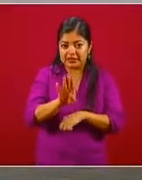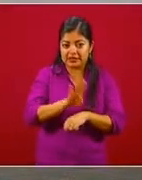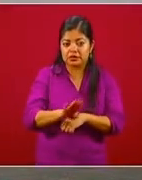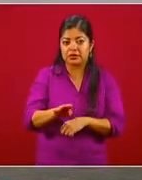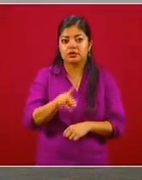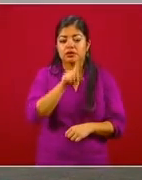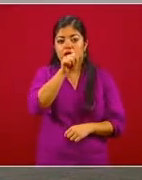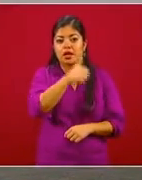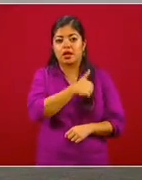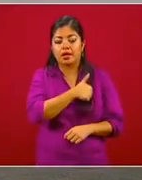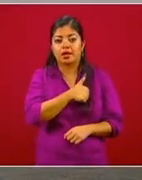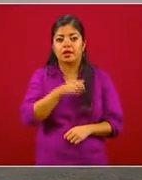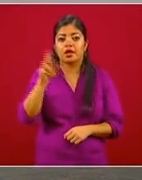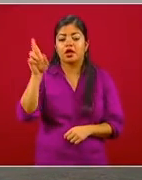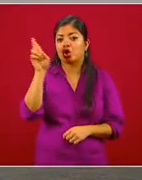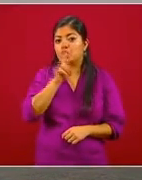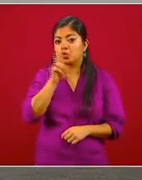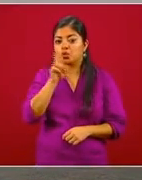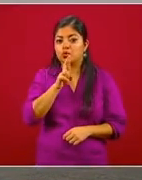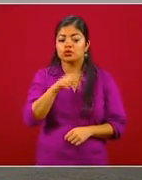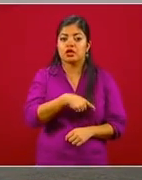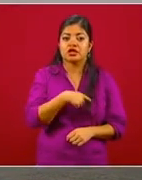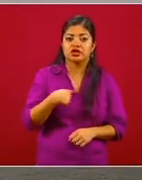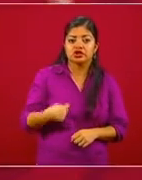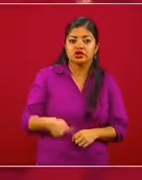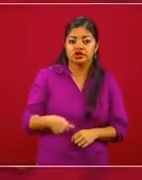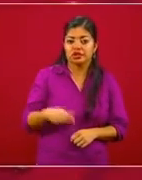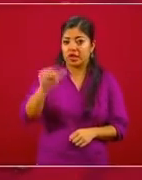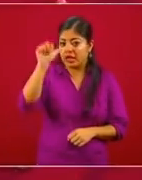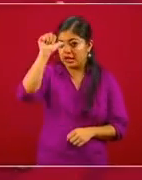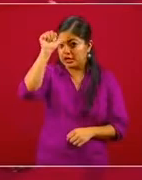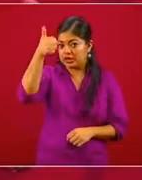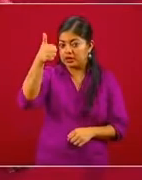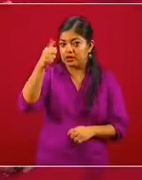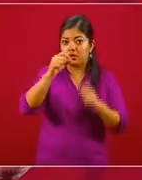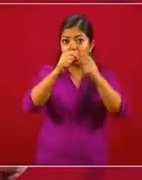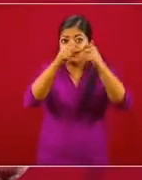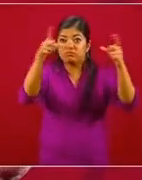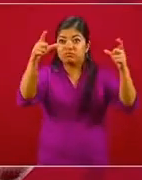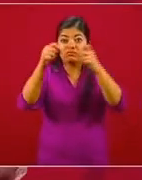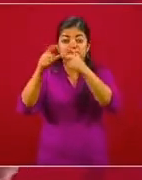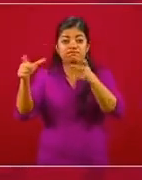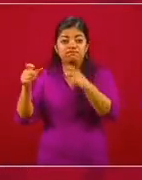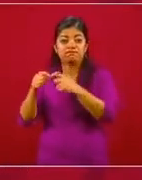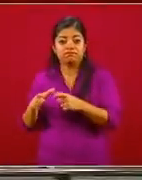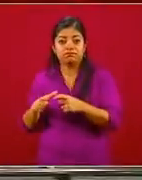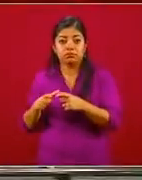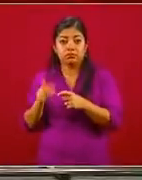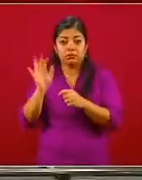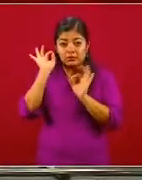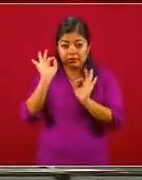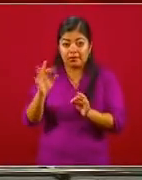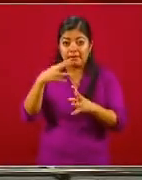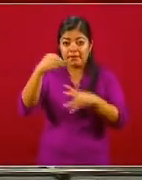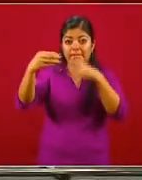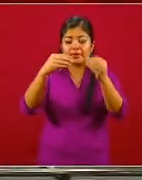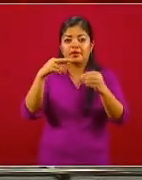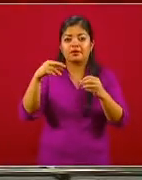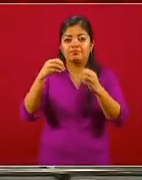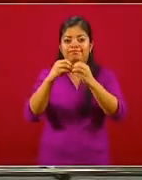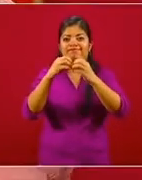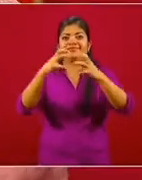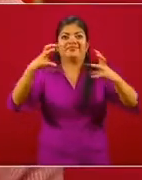of United States, of Russia, or of China, or India, the territories of